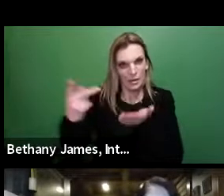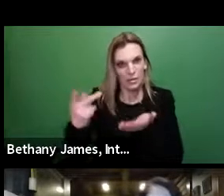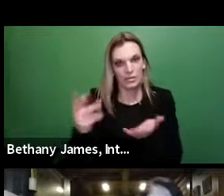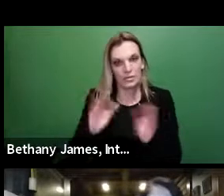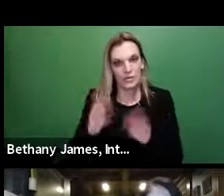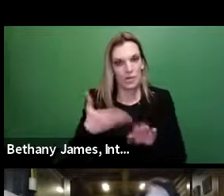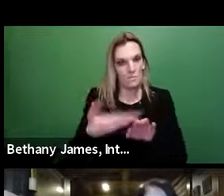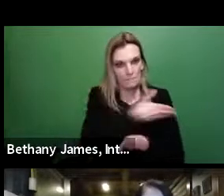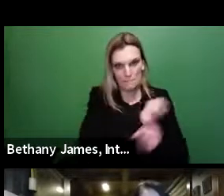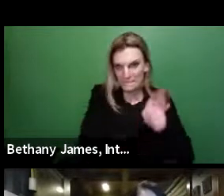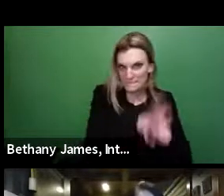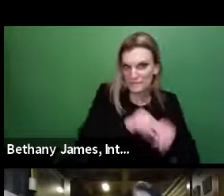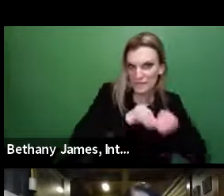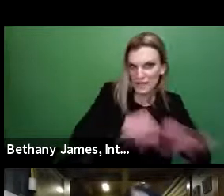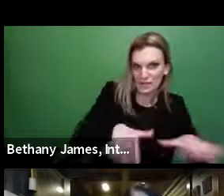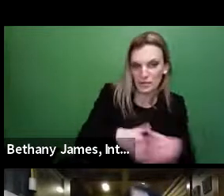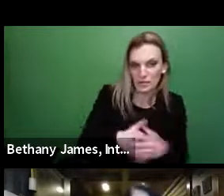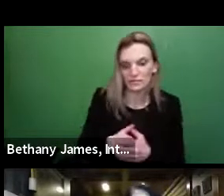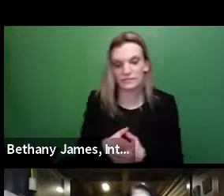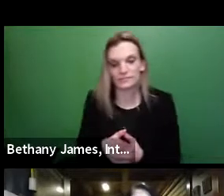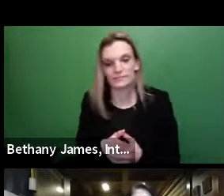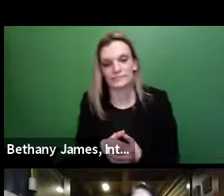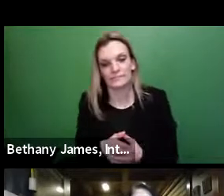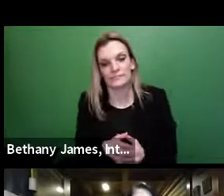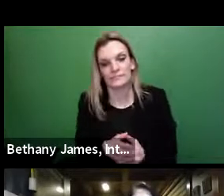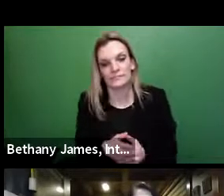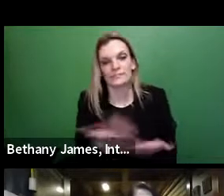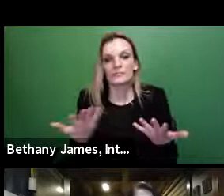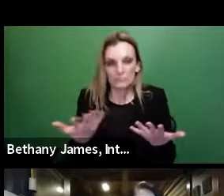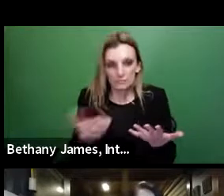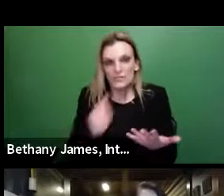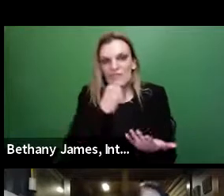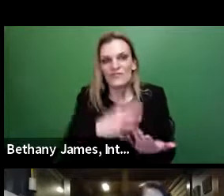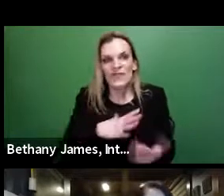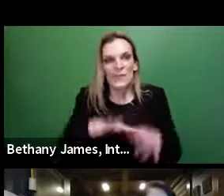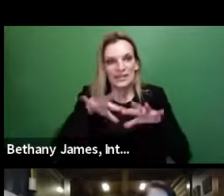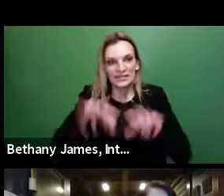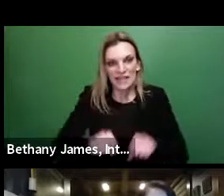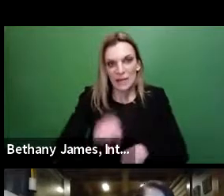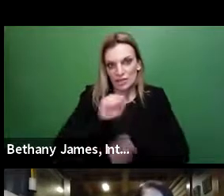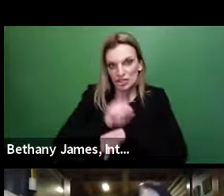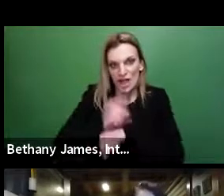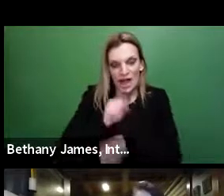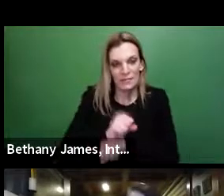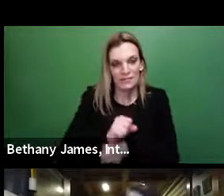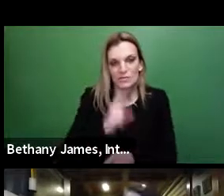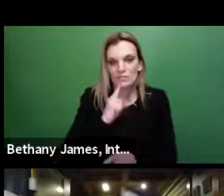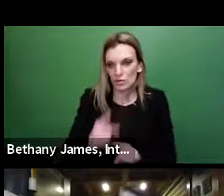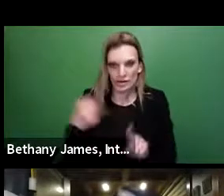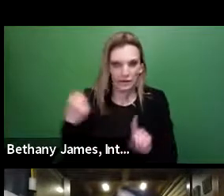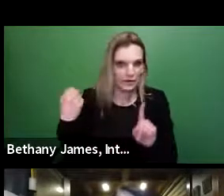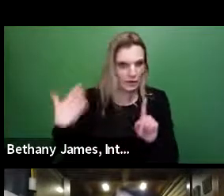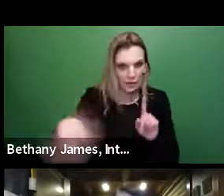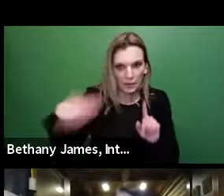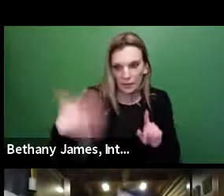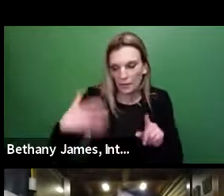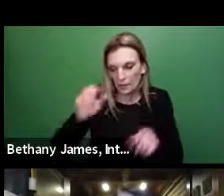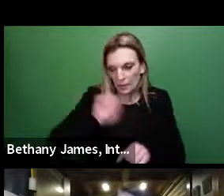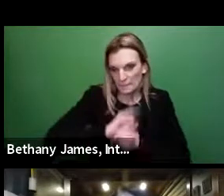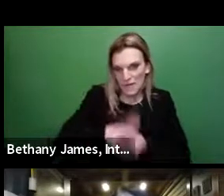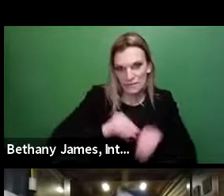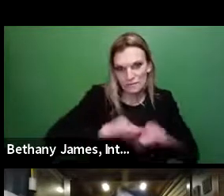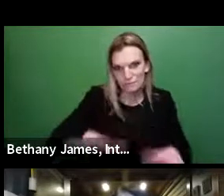So couple that with female-dominated jobs being among the hardest hit by the pandemic, especially